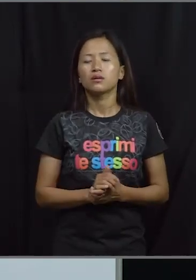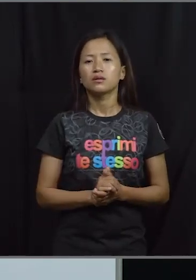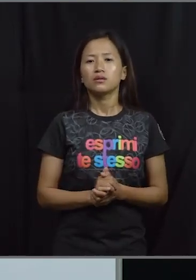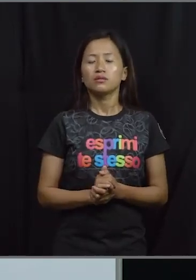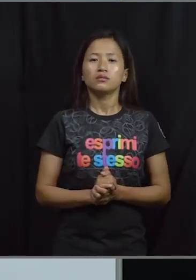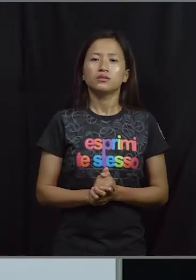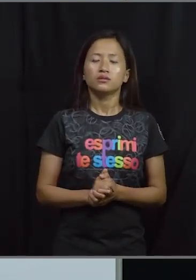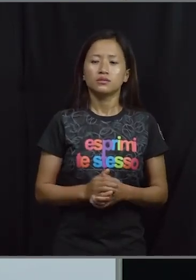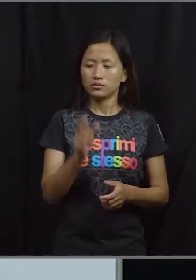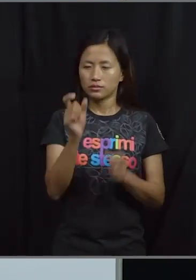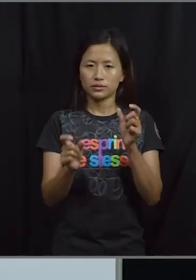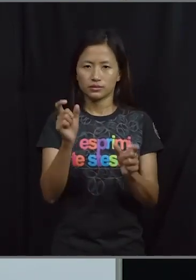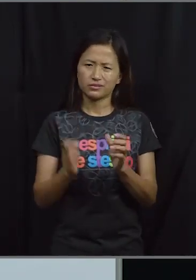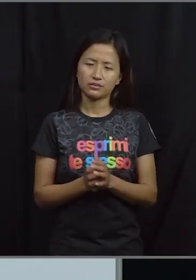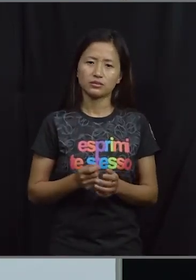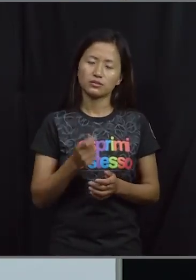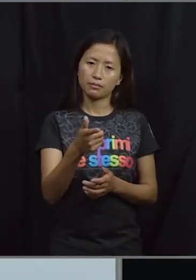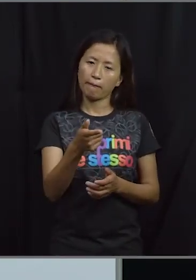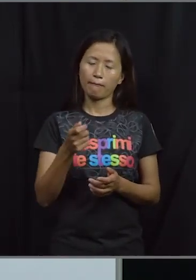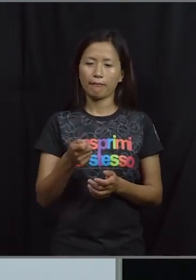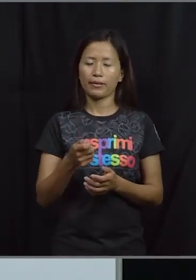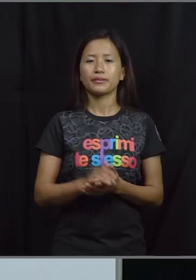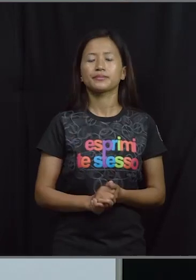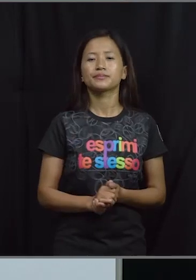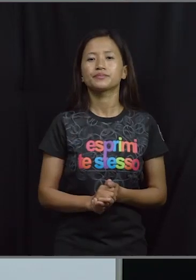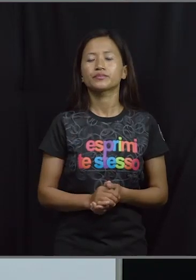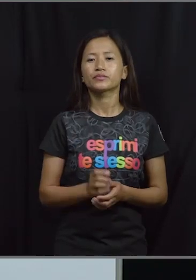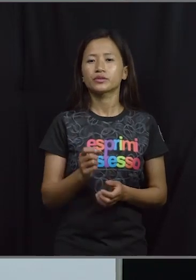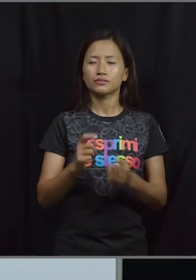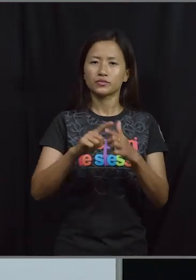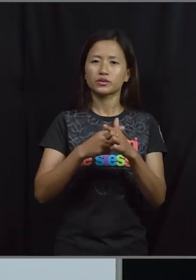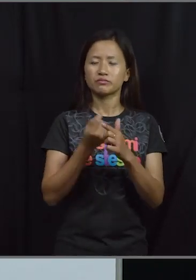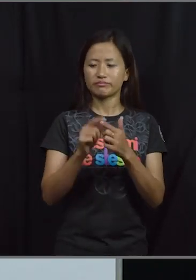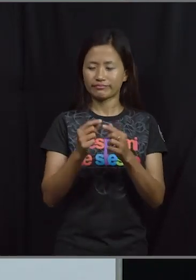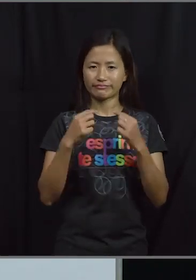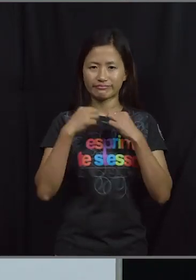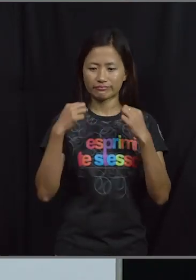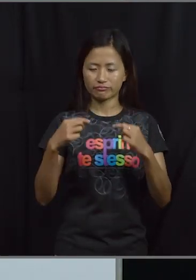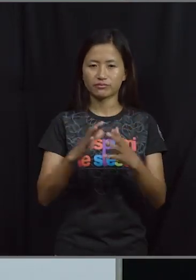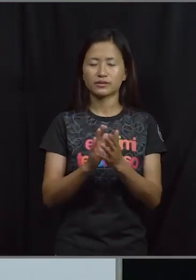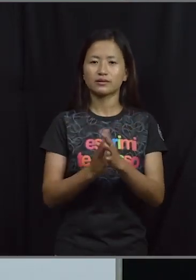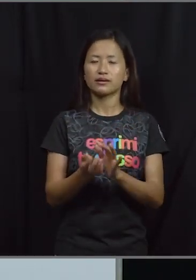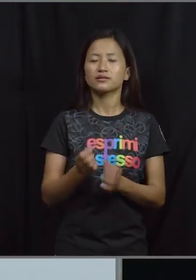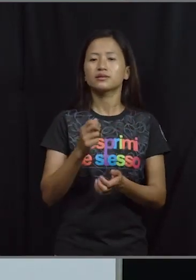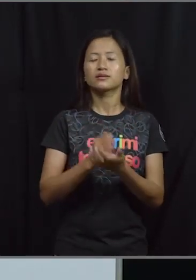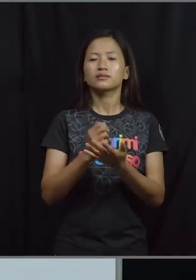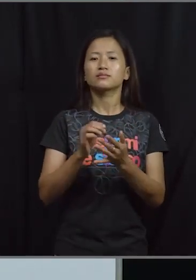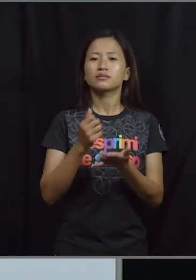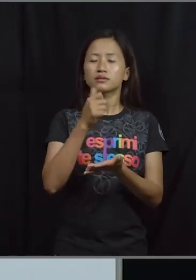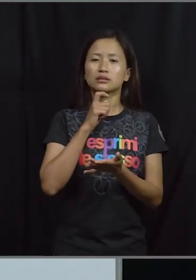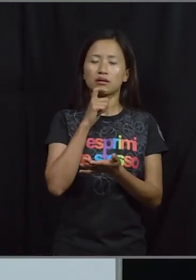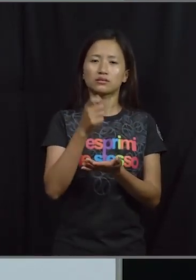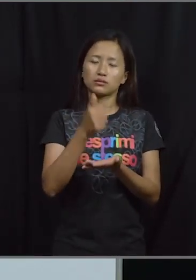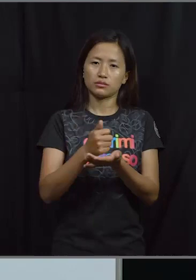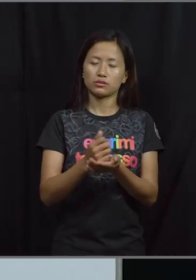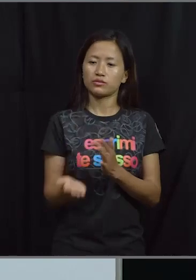mentioned rises, people still buy. And therefore, when the prices of jewelry rises, demand also increases. When the prices of